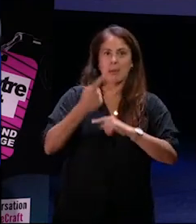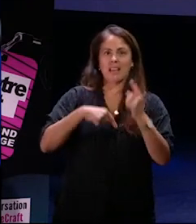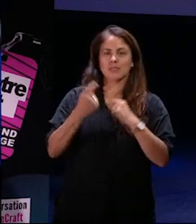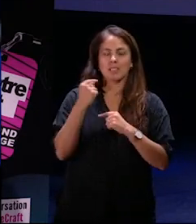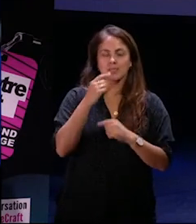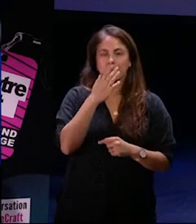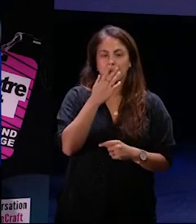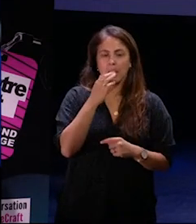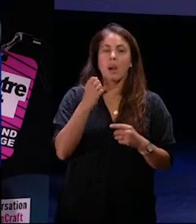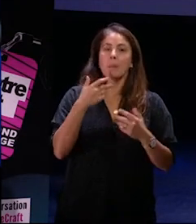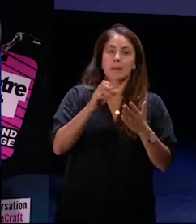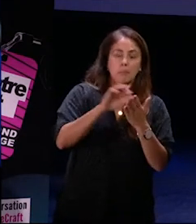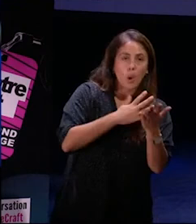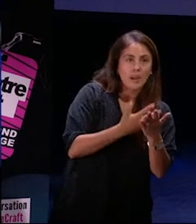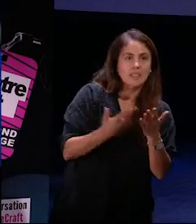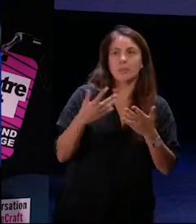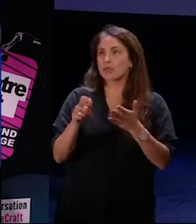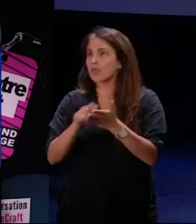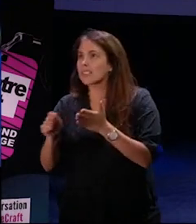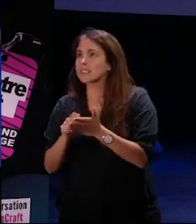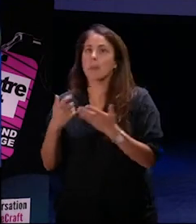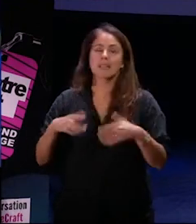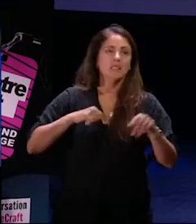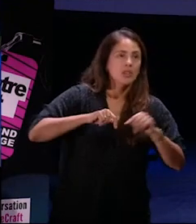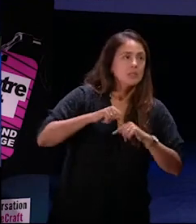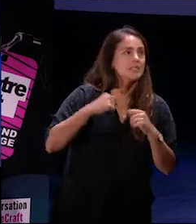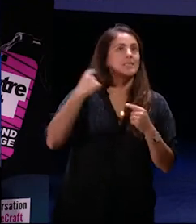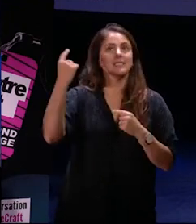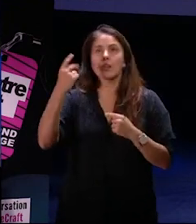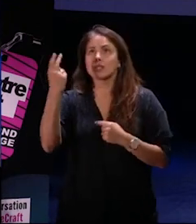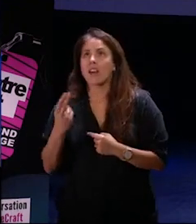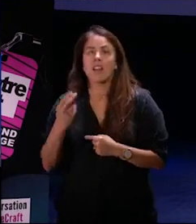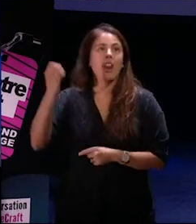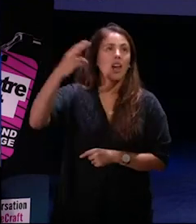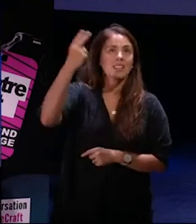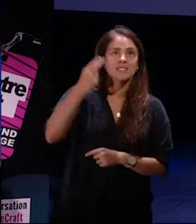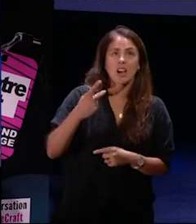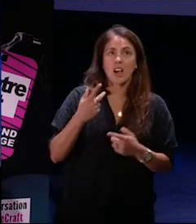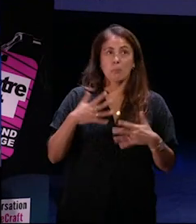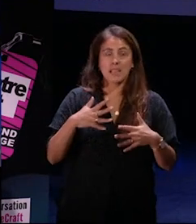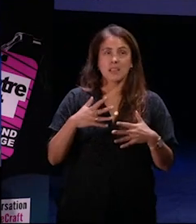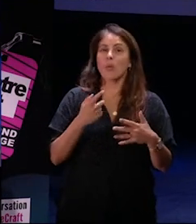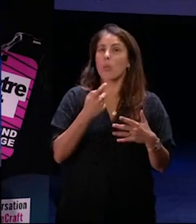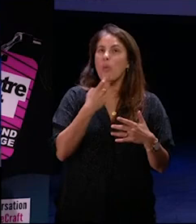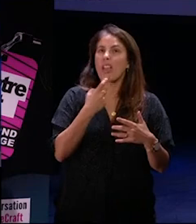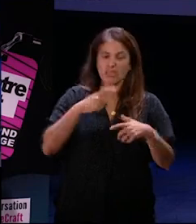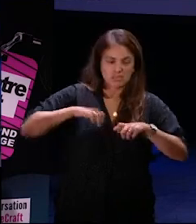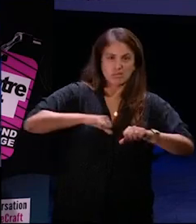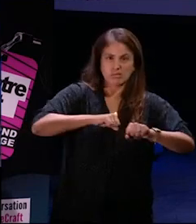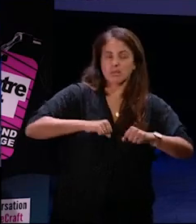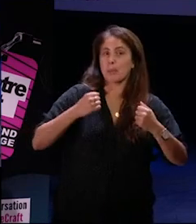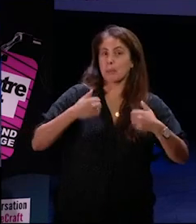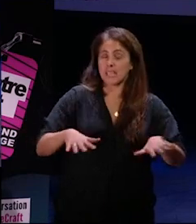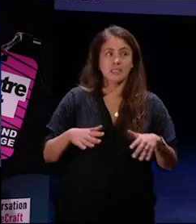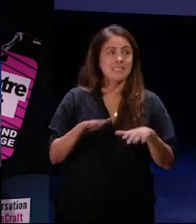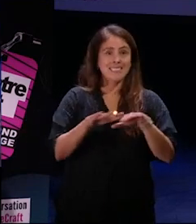Yeah, I've been a poet, I've been a writer, I've been a director, I've been a sound designer, I've been a lighting designer. I've welded one time. I've been a